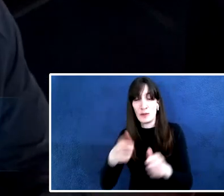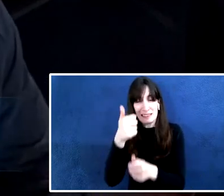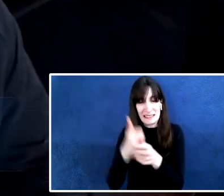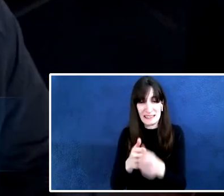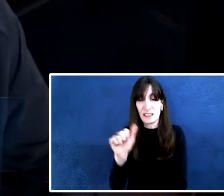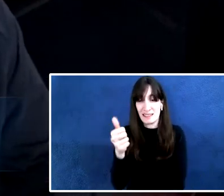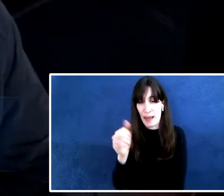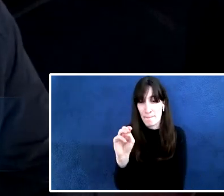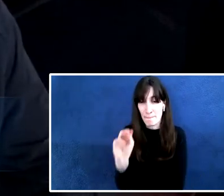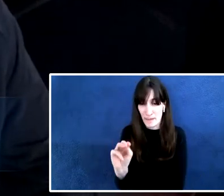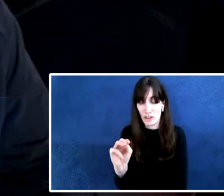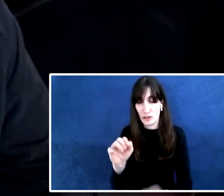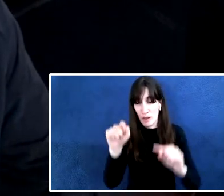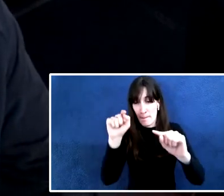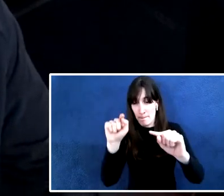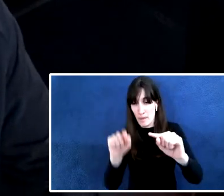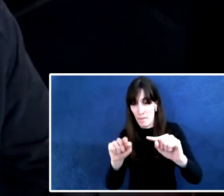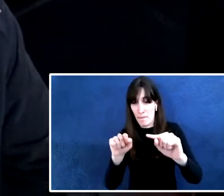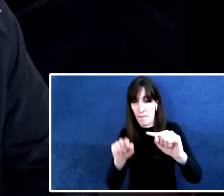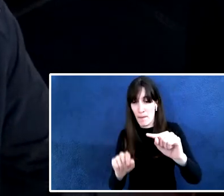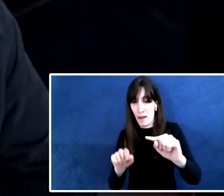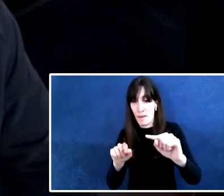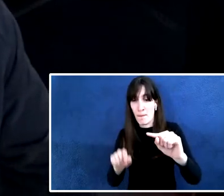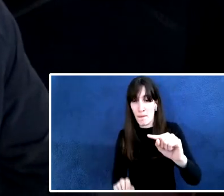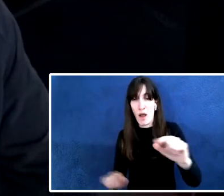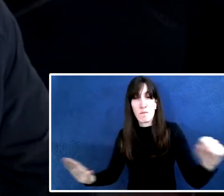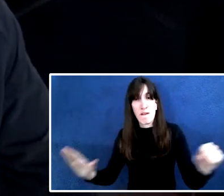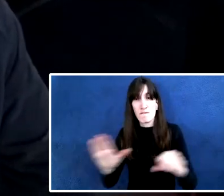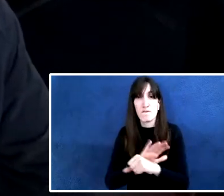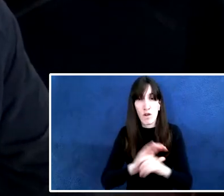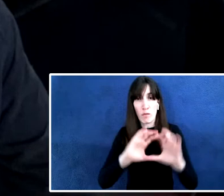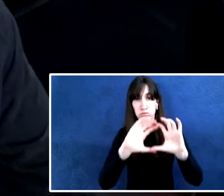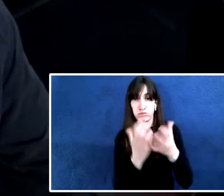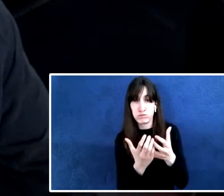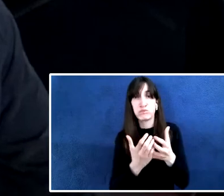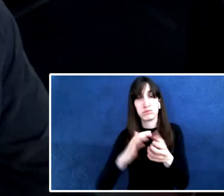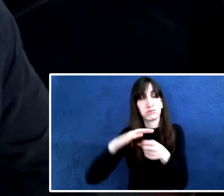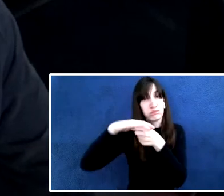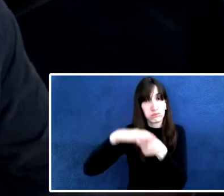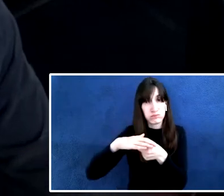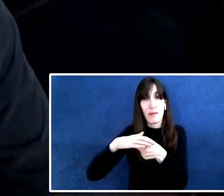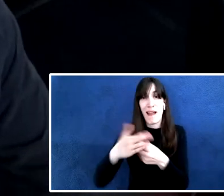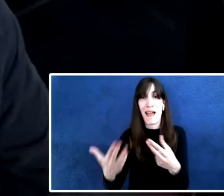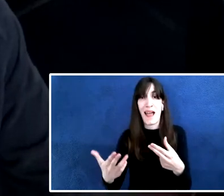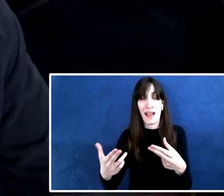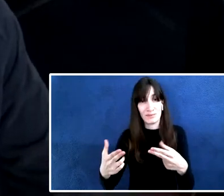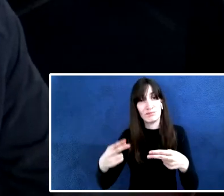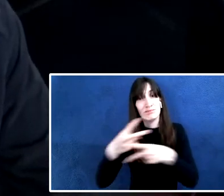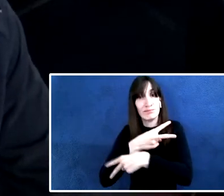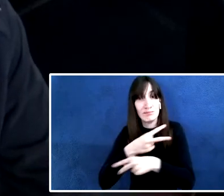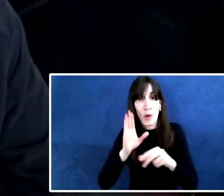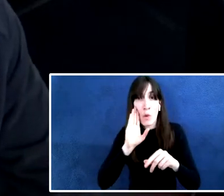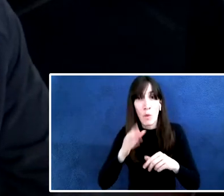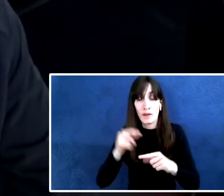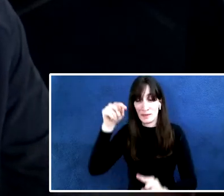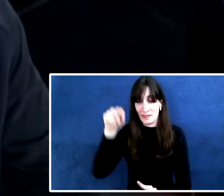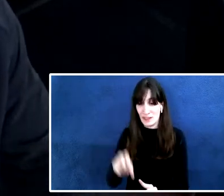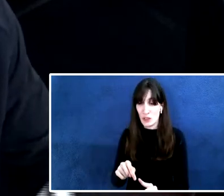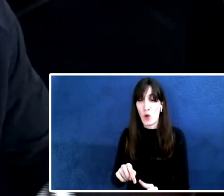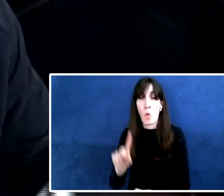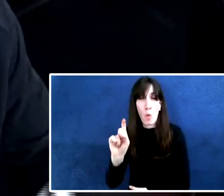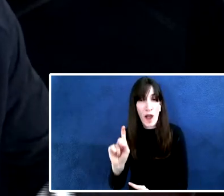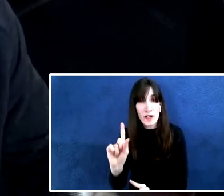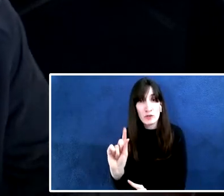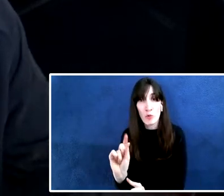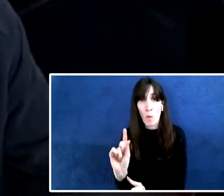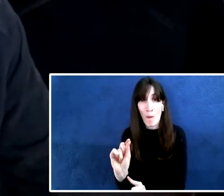is the weight of our entire atmosphere. So we're at about 1,200 meters, so that's about 120 atmospheres. So